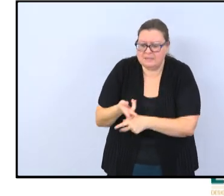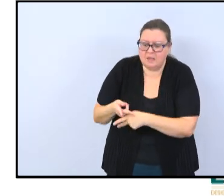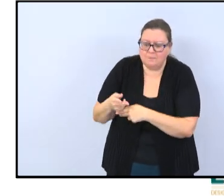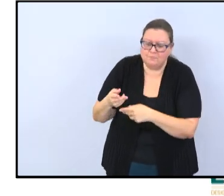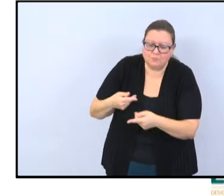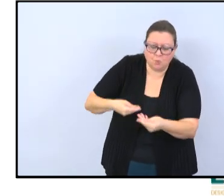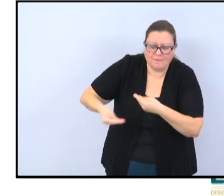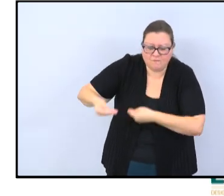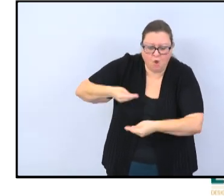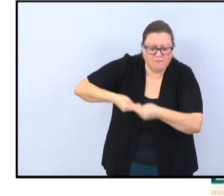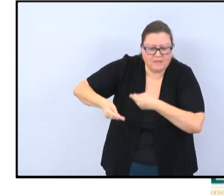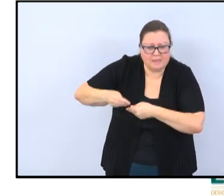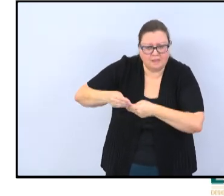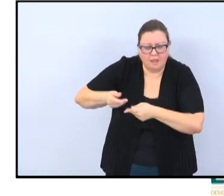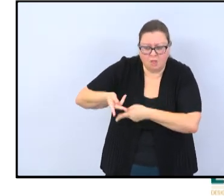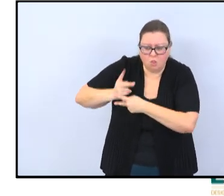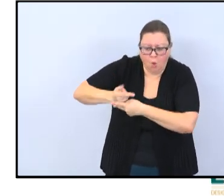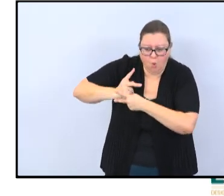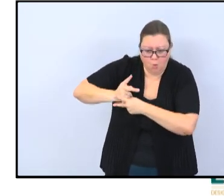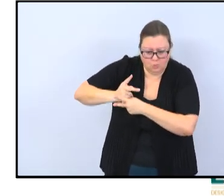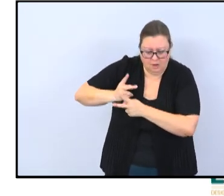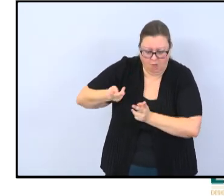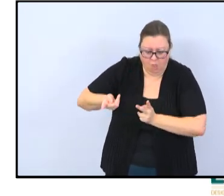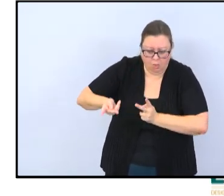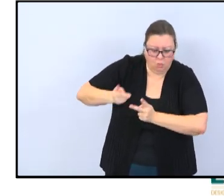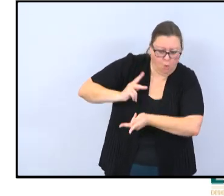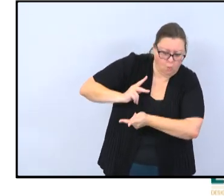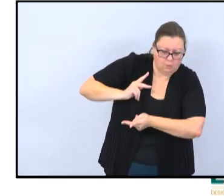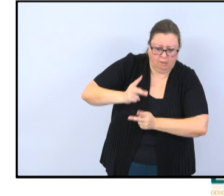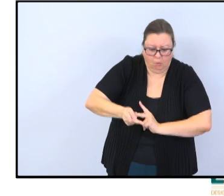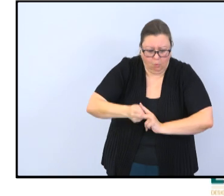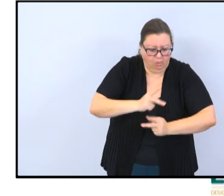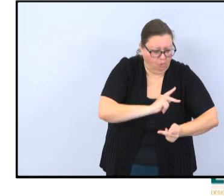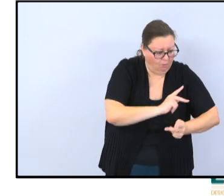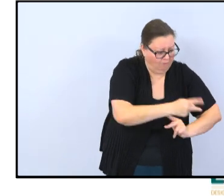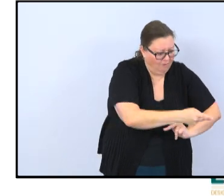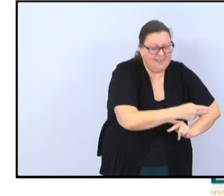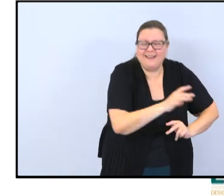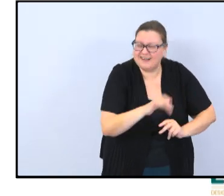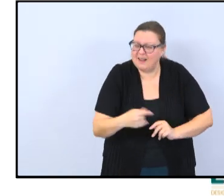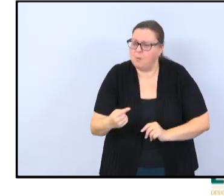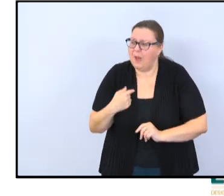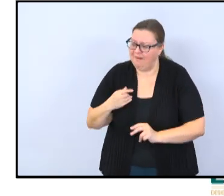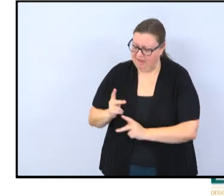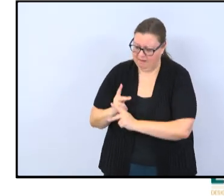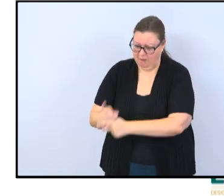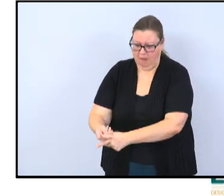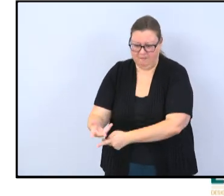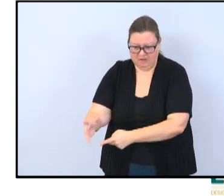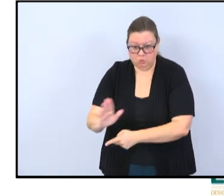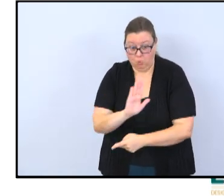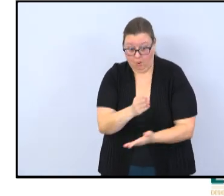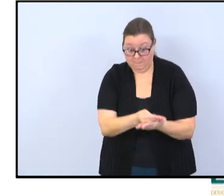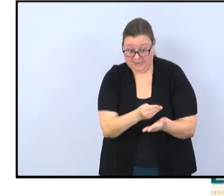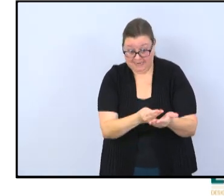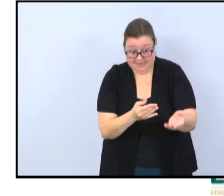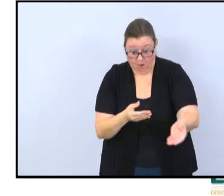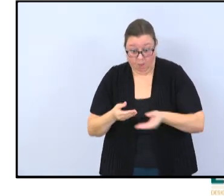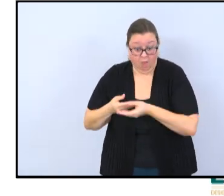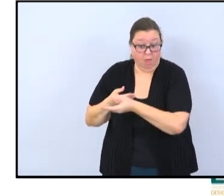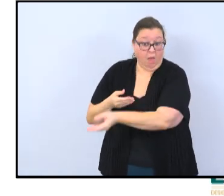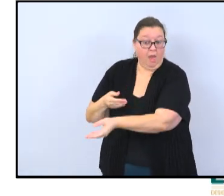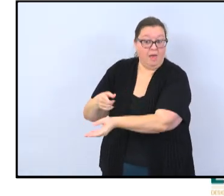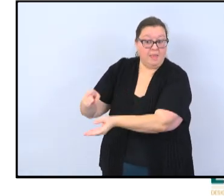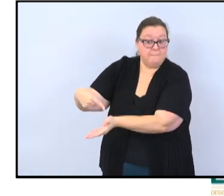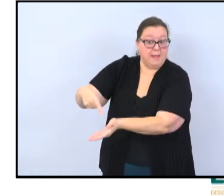program. So somebody else has got your money right now, and they're paying it back, and as they pay it back, they can loan it to you.